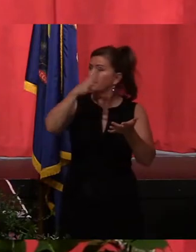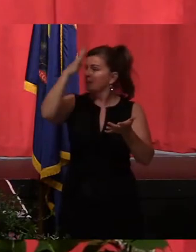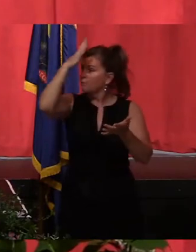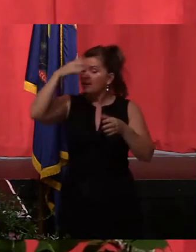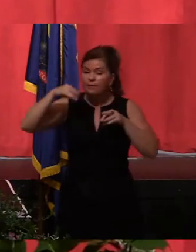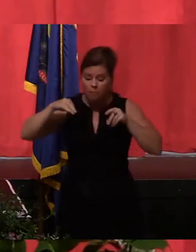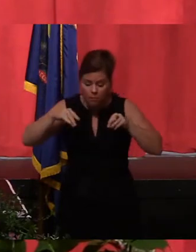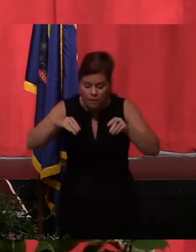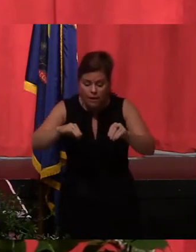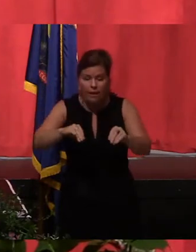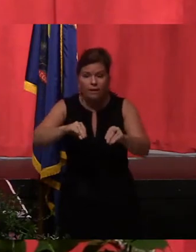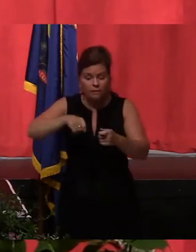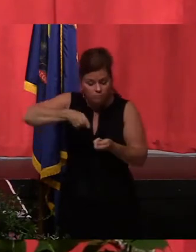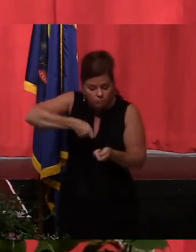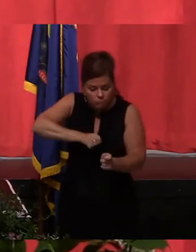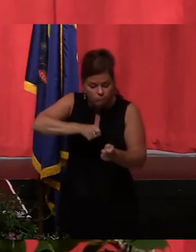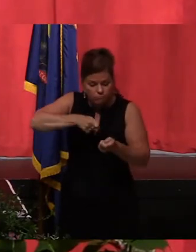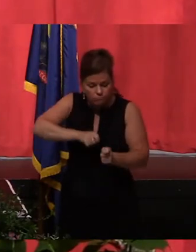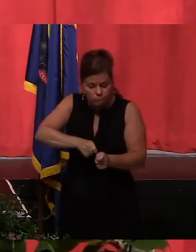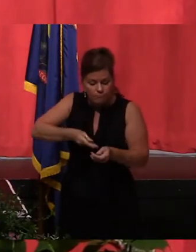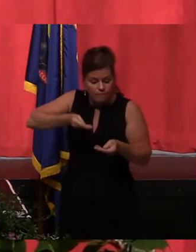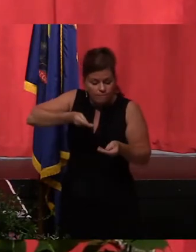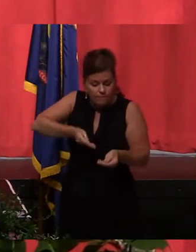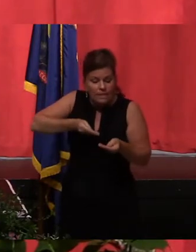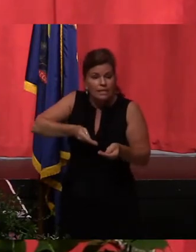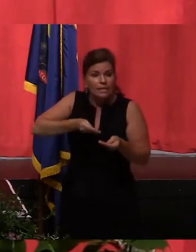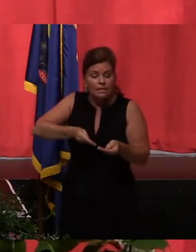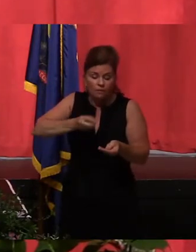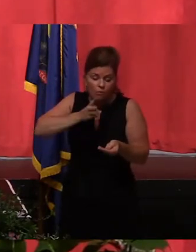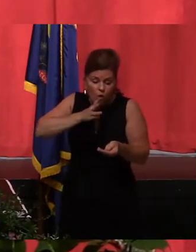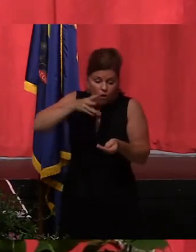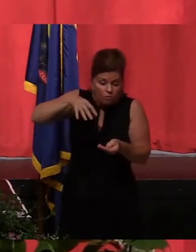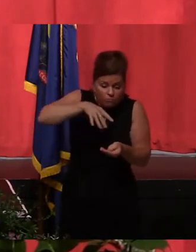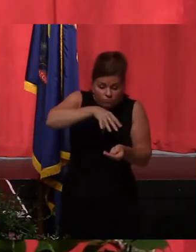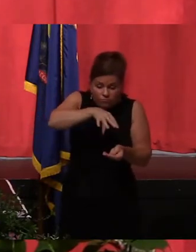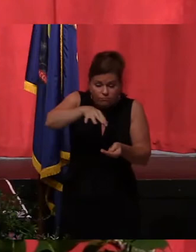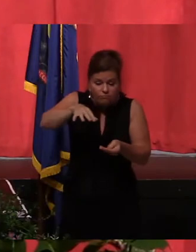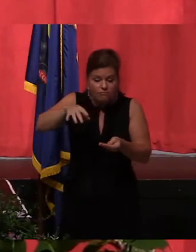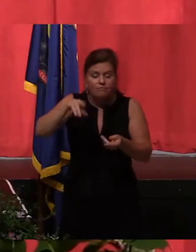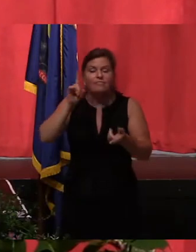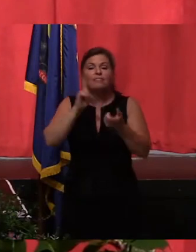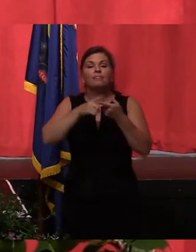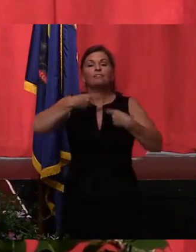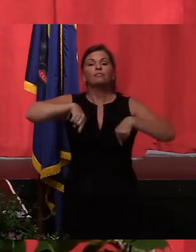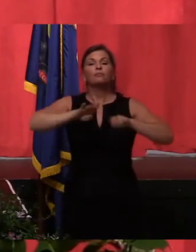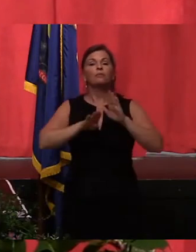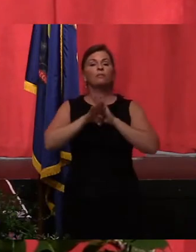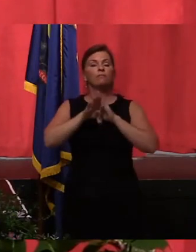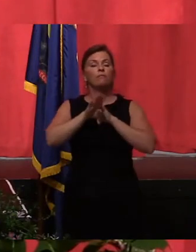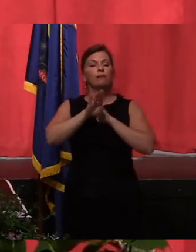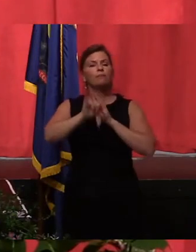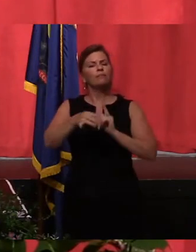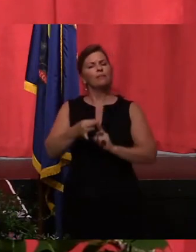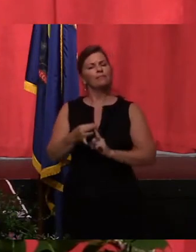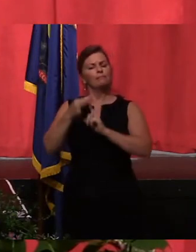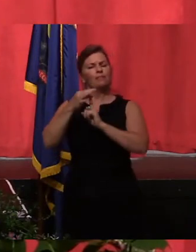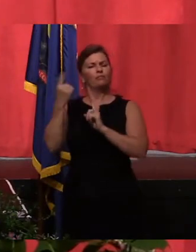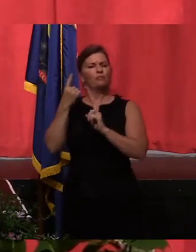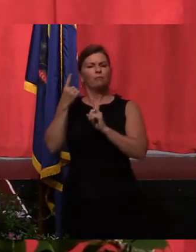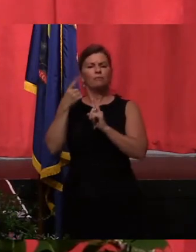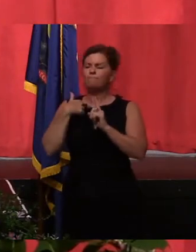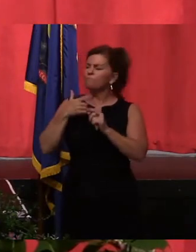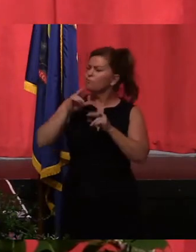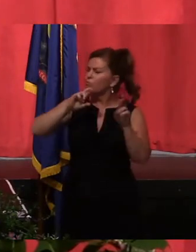soil, nurture and nourish each one of us until we develop into that special someone who can compete with